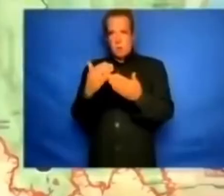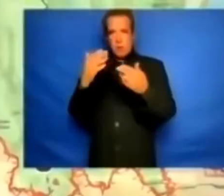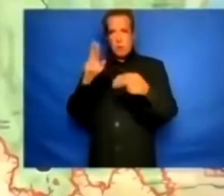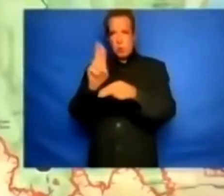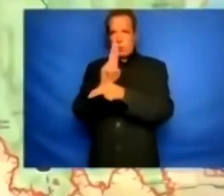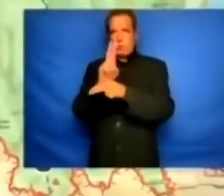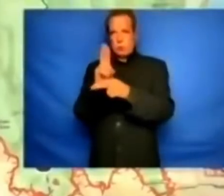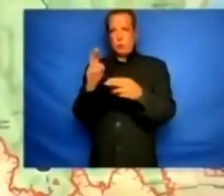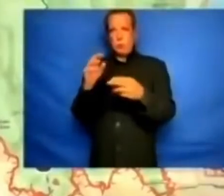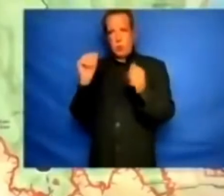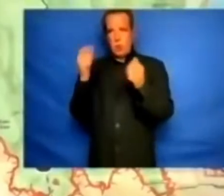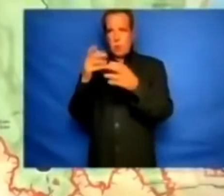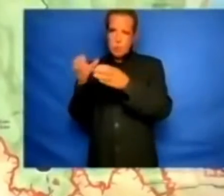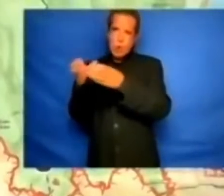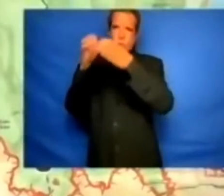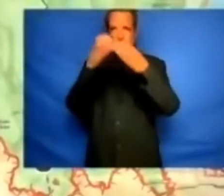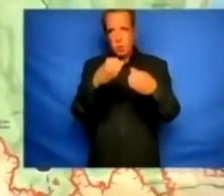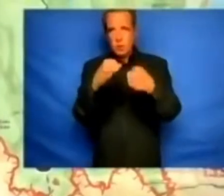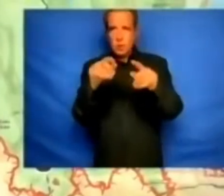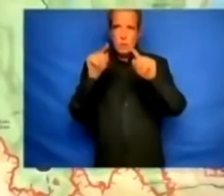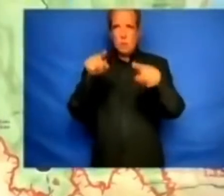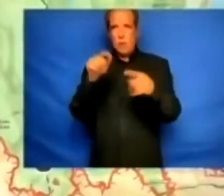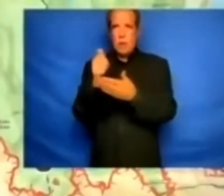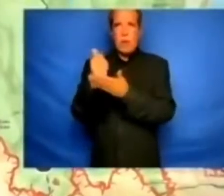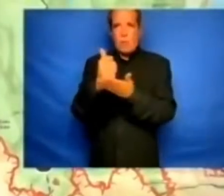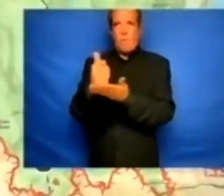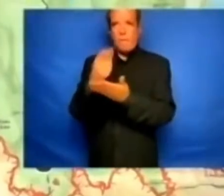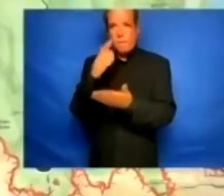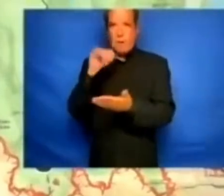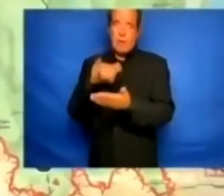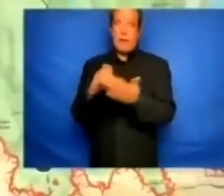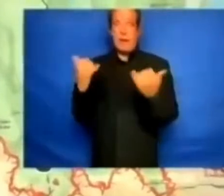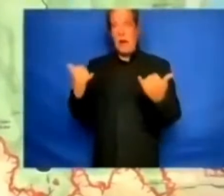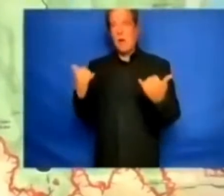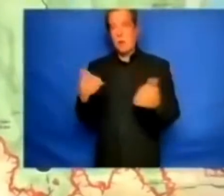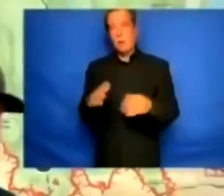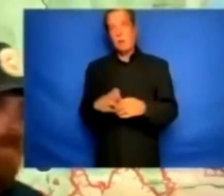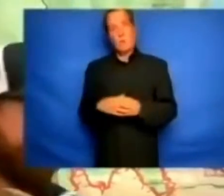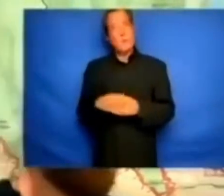resources as well as aviation assets. That's all we had. Thank you.